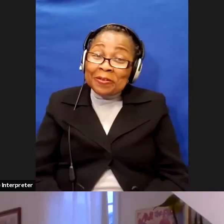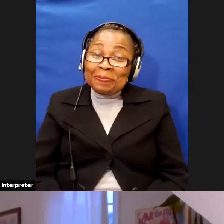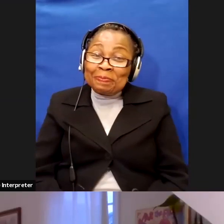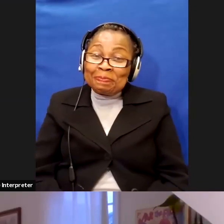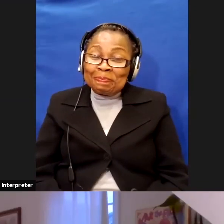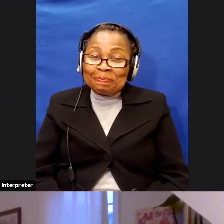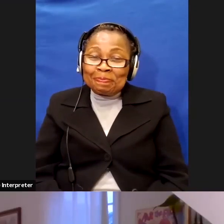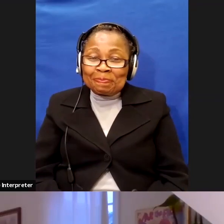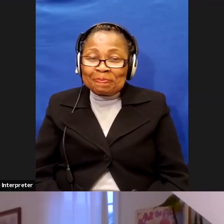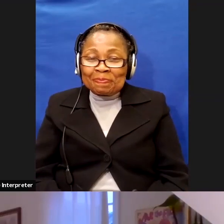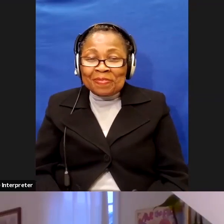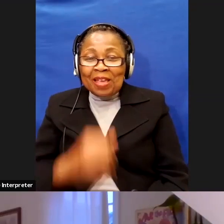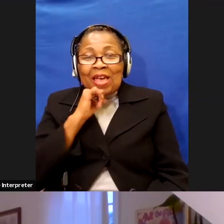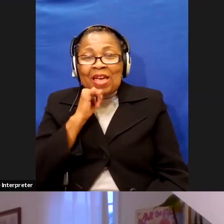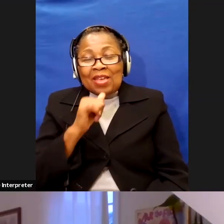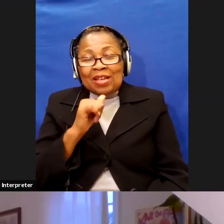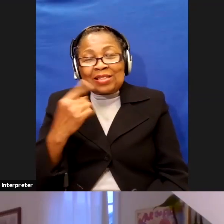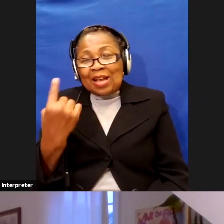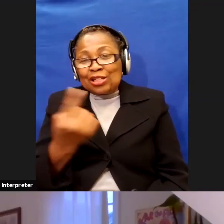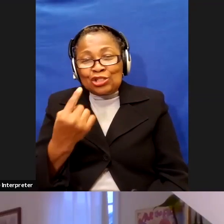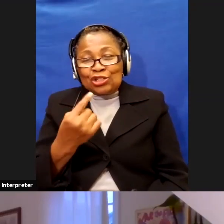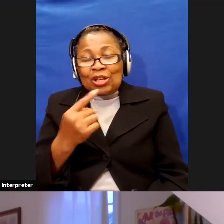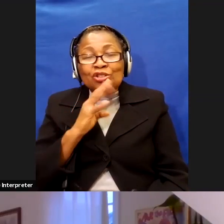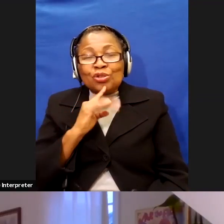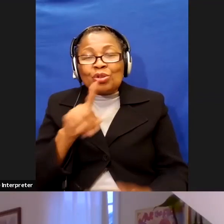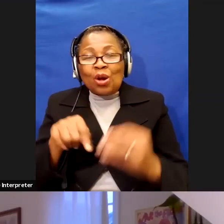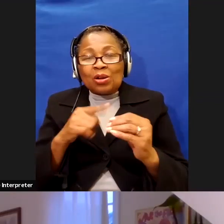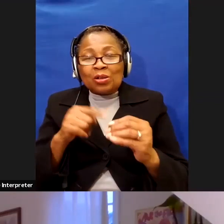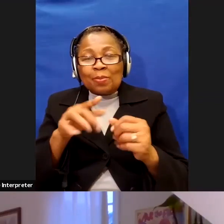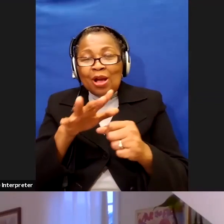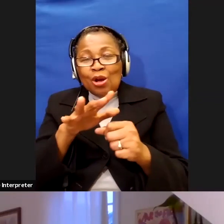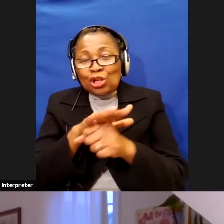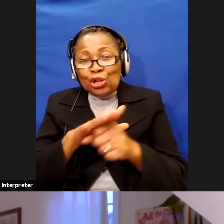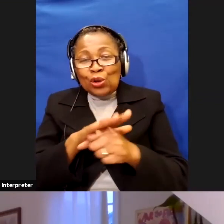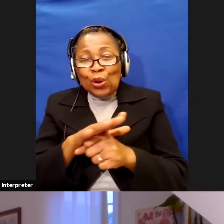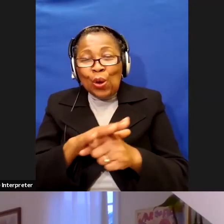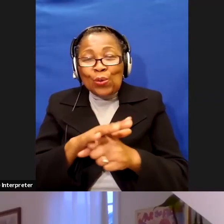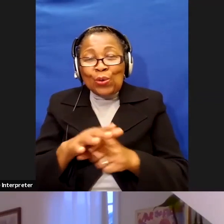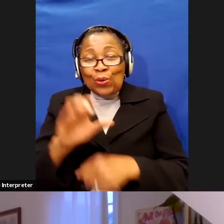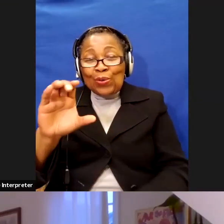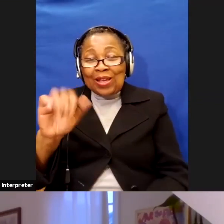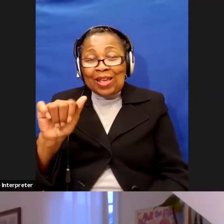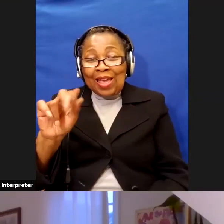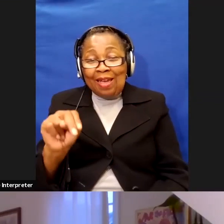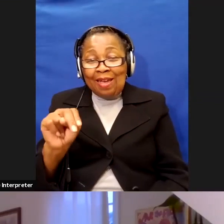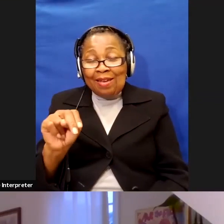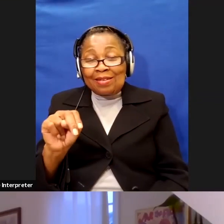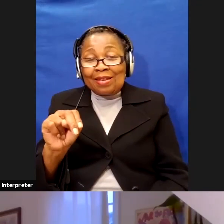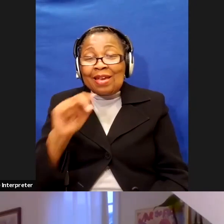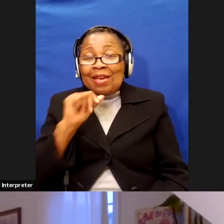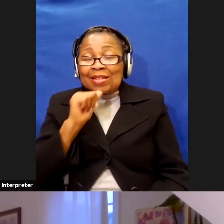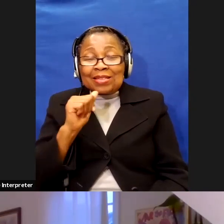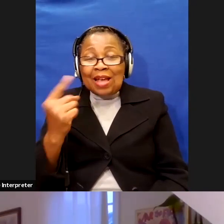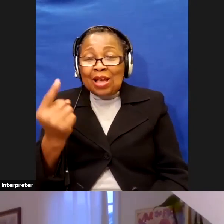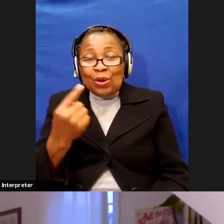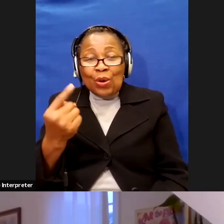And it's not just, like you talked about Global CAN earlier, Betty. It's not just,